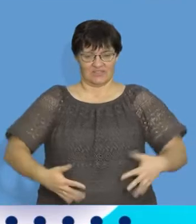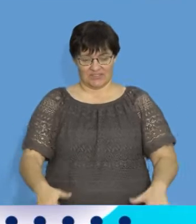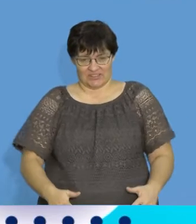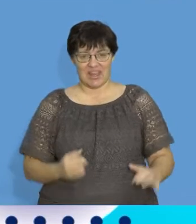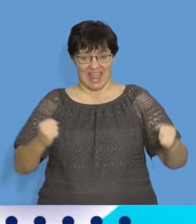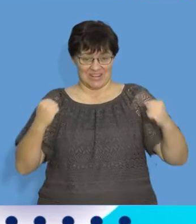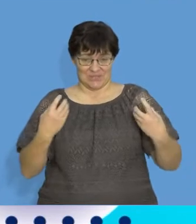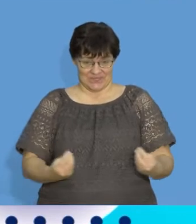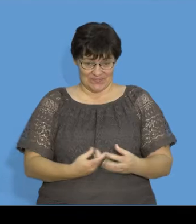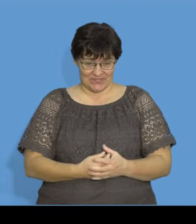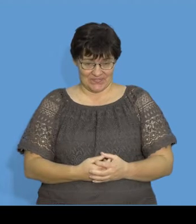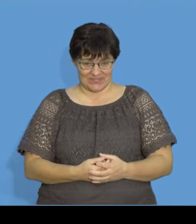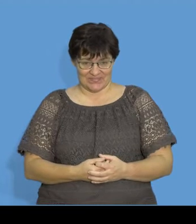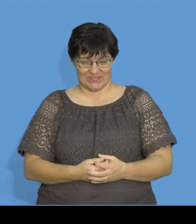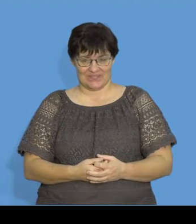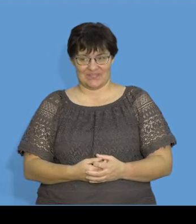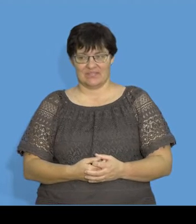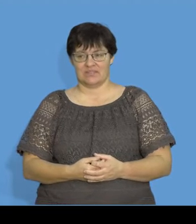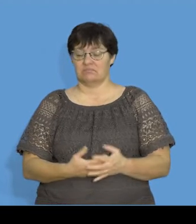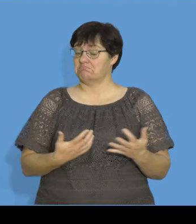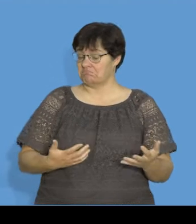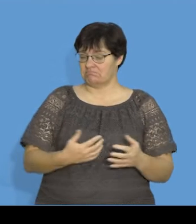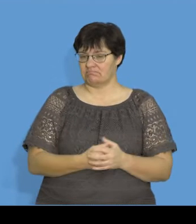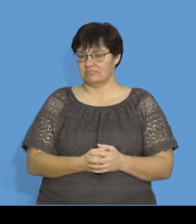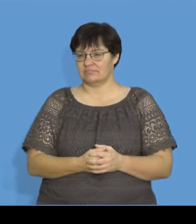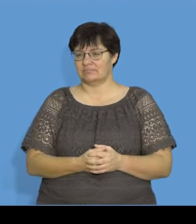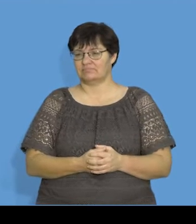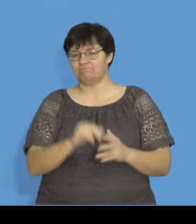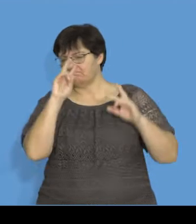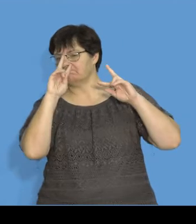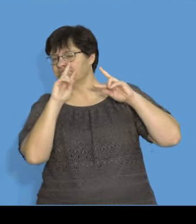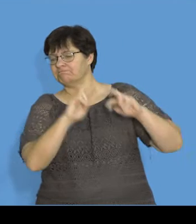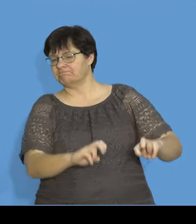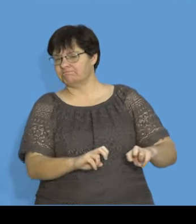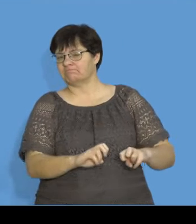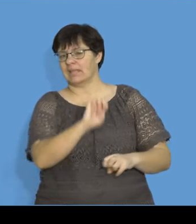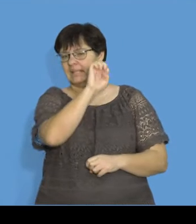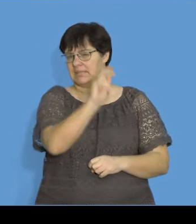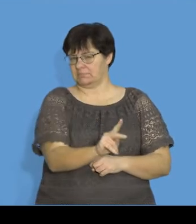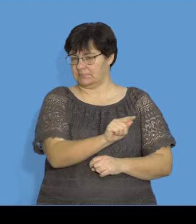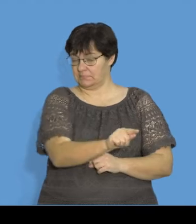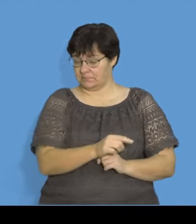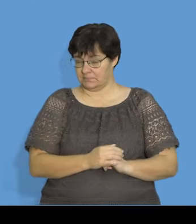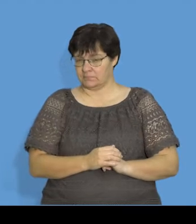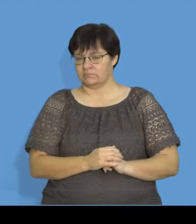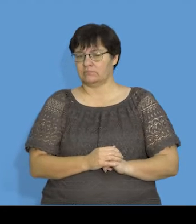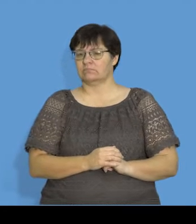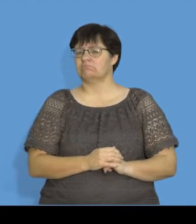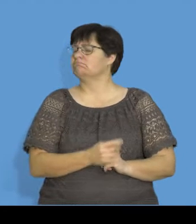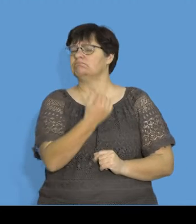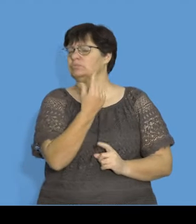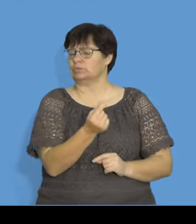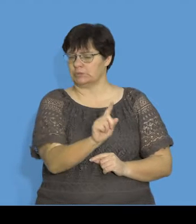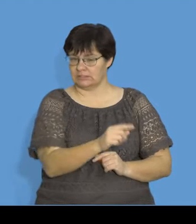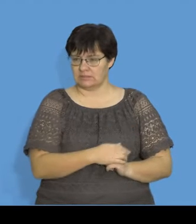lots of energy for this. So, let's investigate kinetic energy. Okay, so here what we're going to